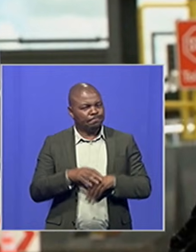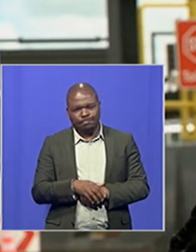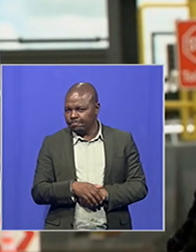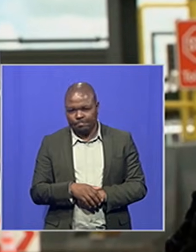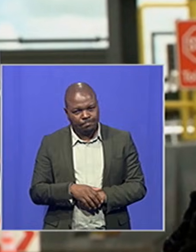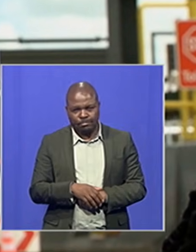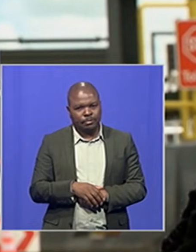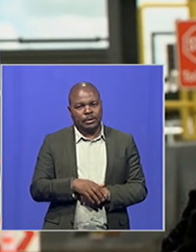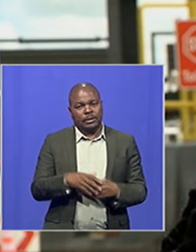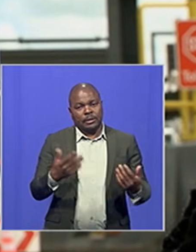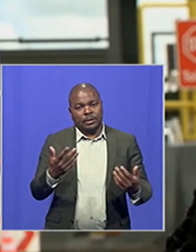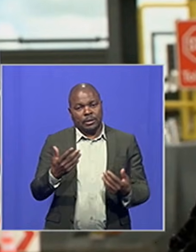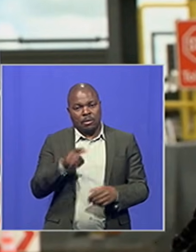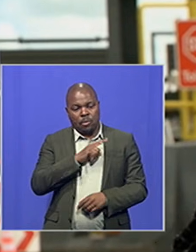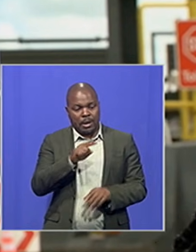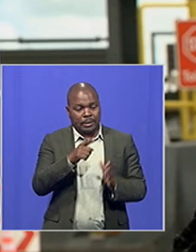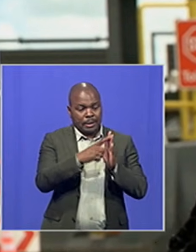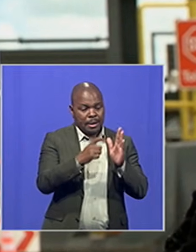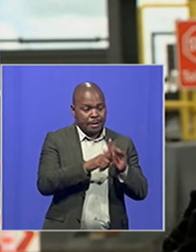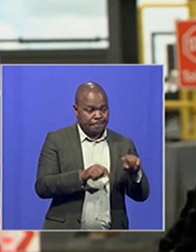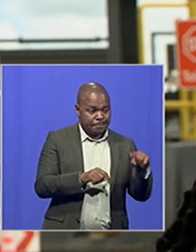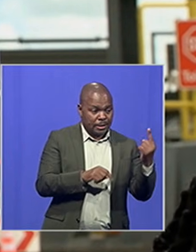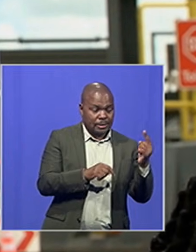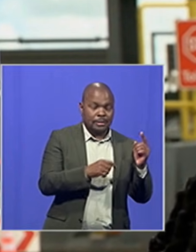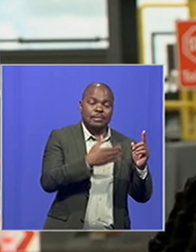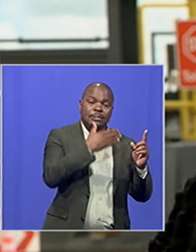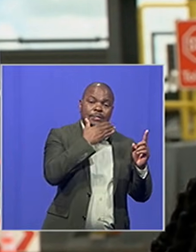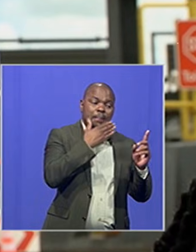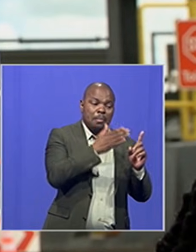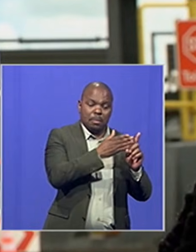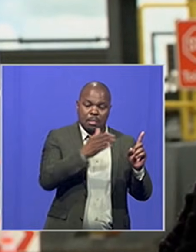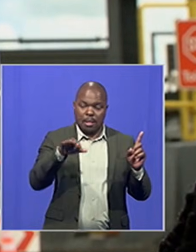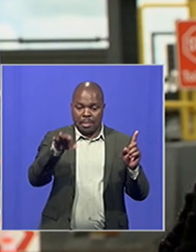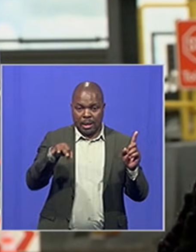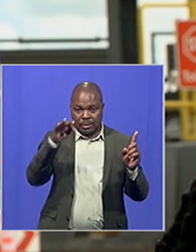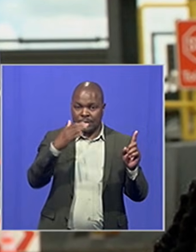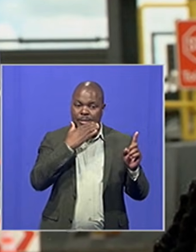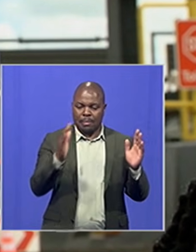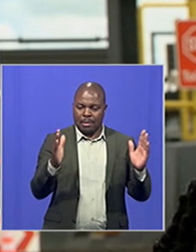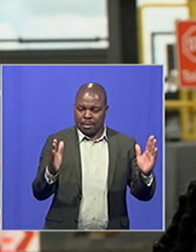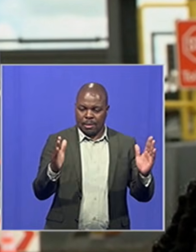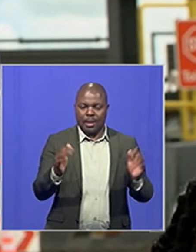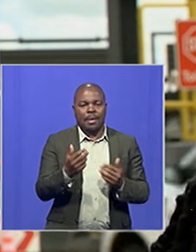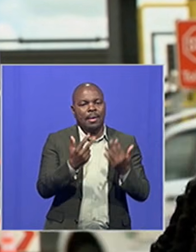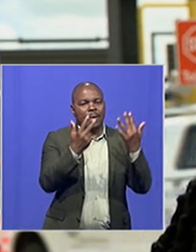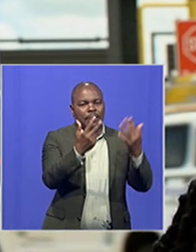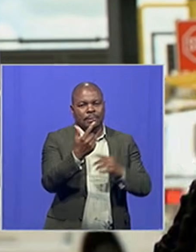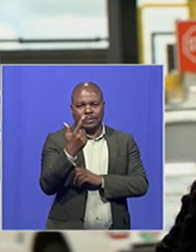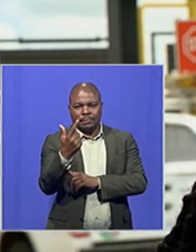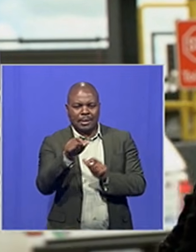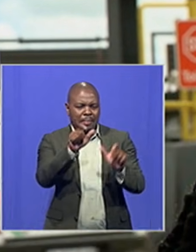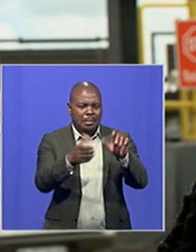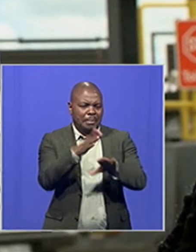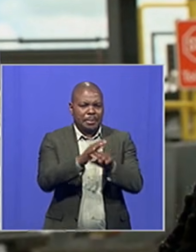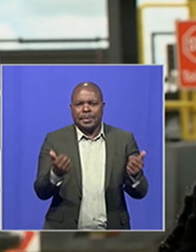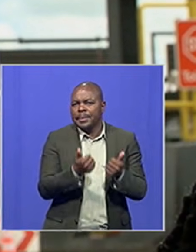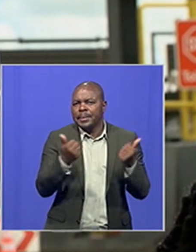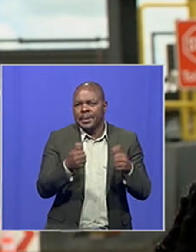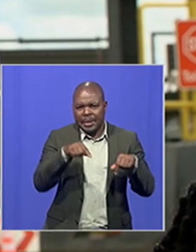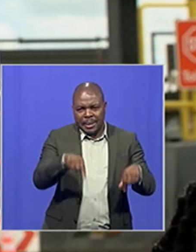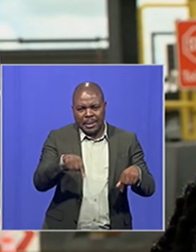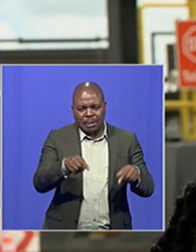to having lost from the 1st of December until 13th of December, 87 people lost their lives on our road.